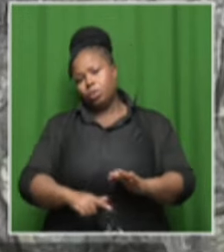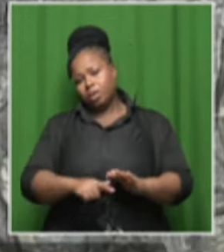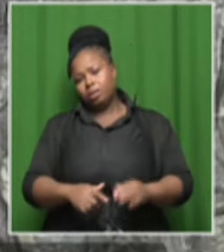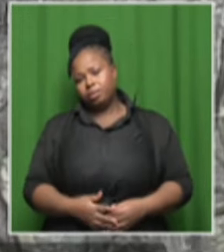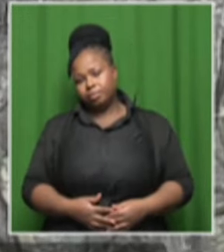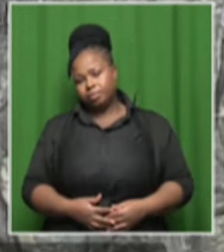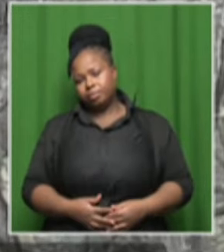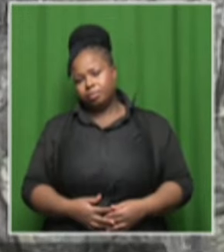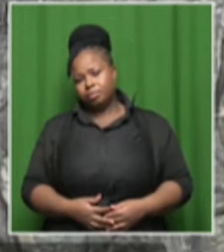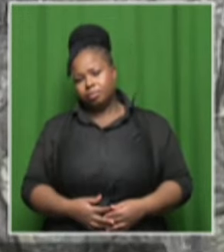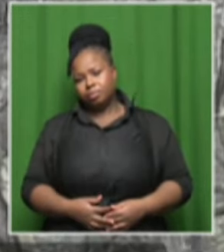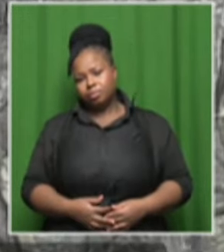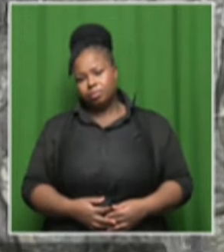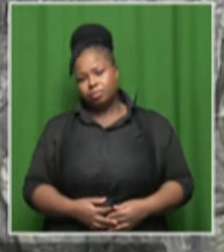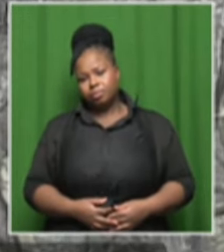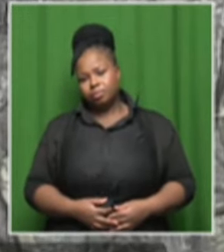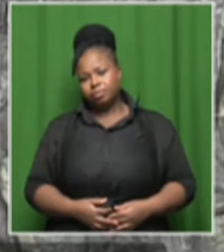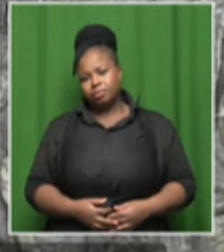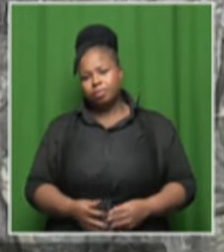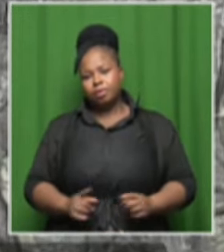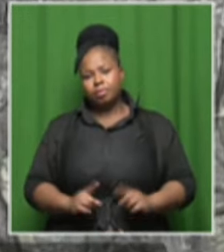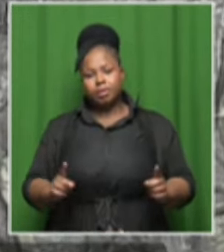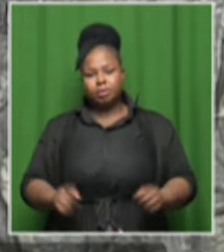it locally again. And I'm keen on that. But I